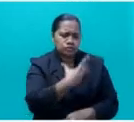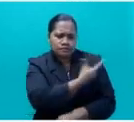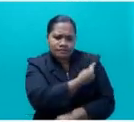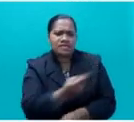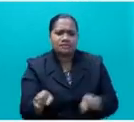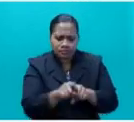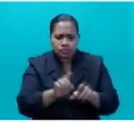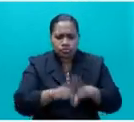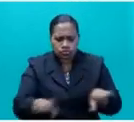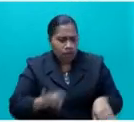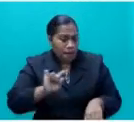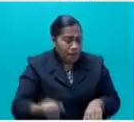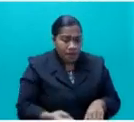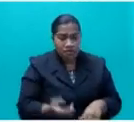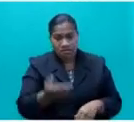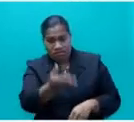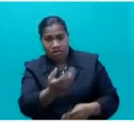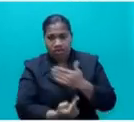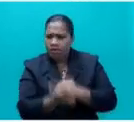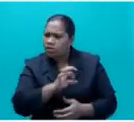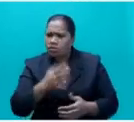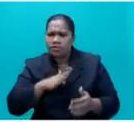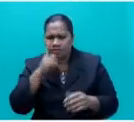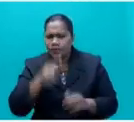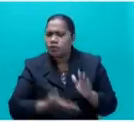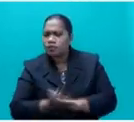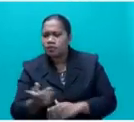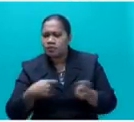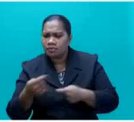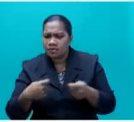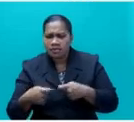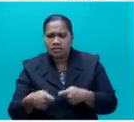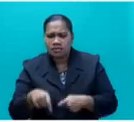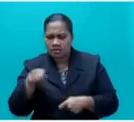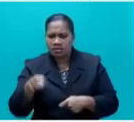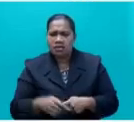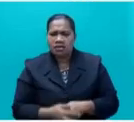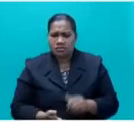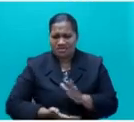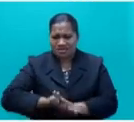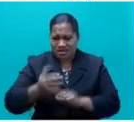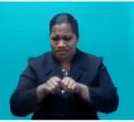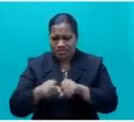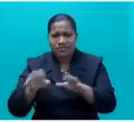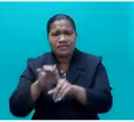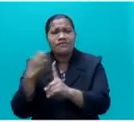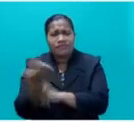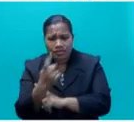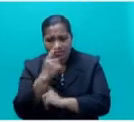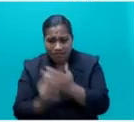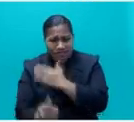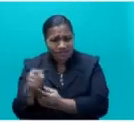the other hand, doesn't want people to go to markets, be vaccinated in a highly contagious infectious environment. Mr. Speaker,